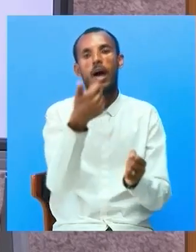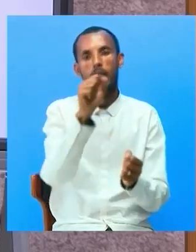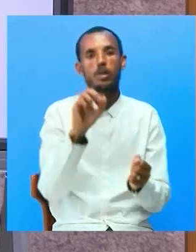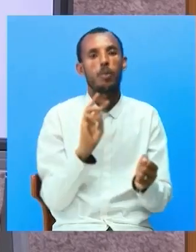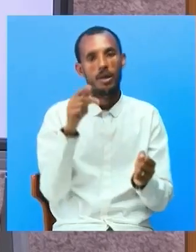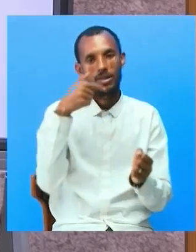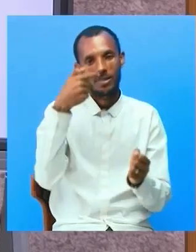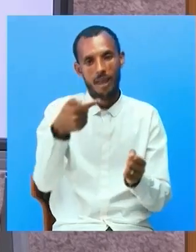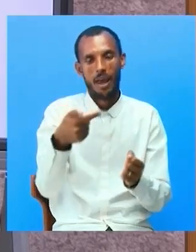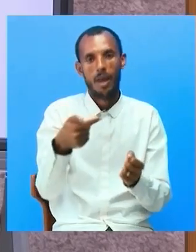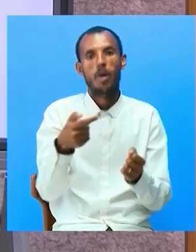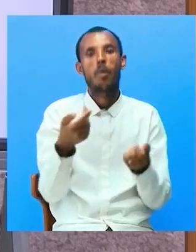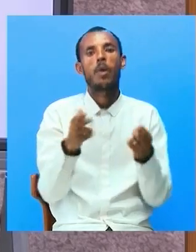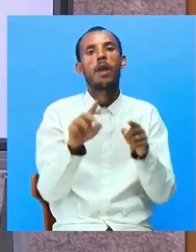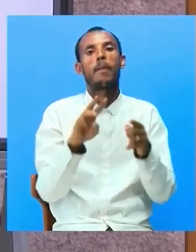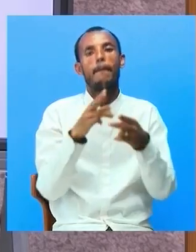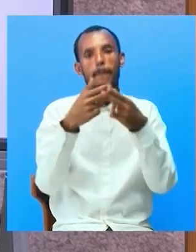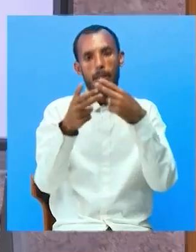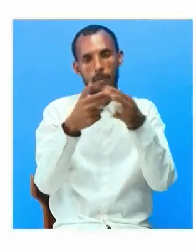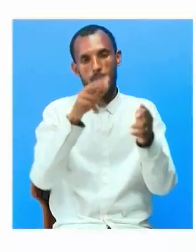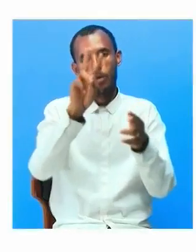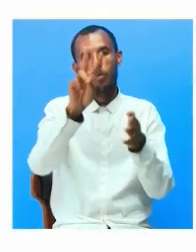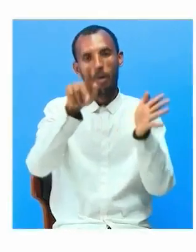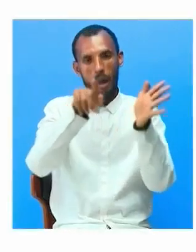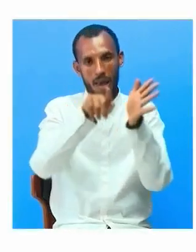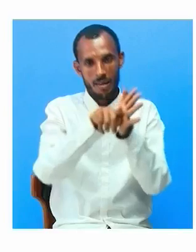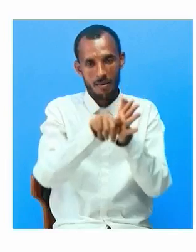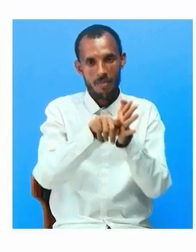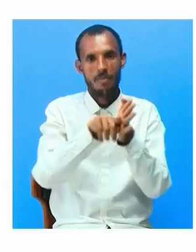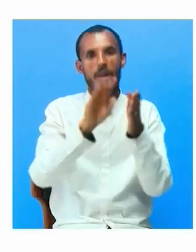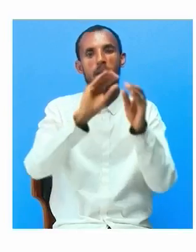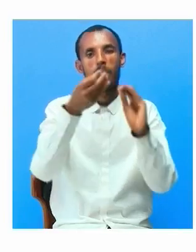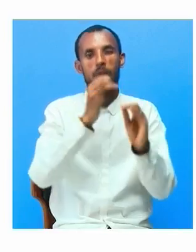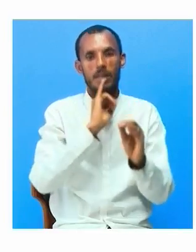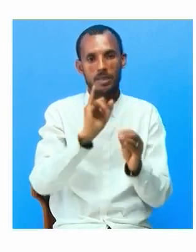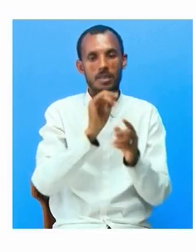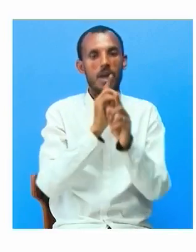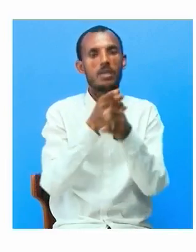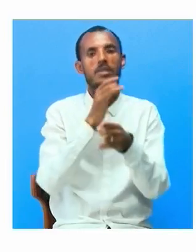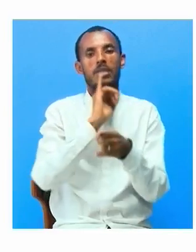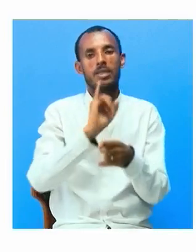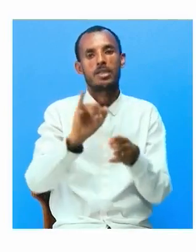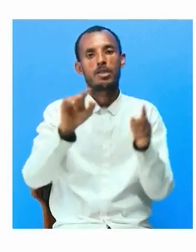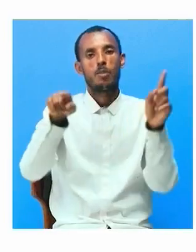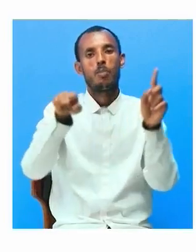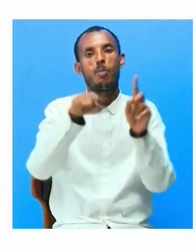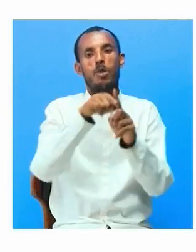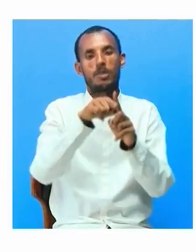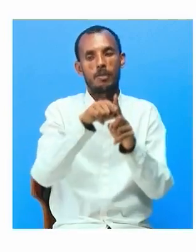said, when you multiply two negative integers, the answer is this positive,